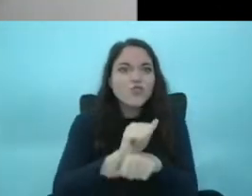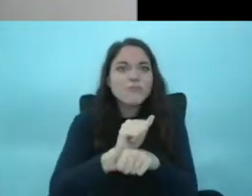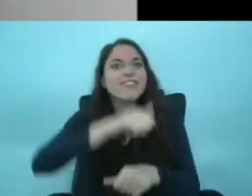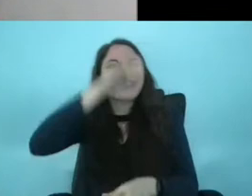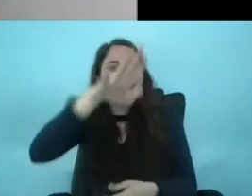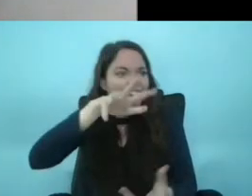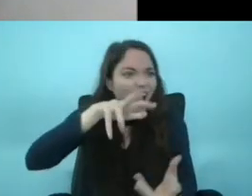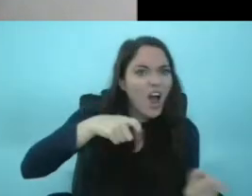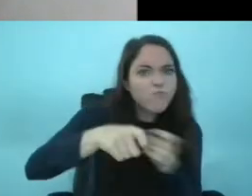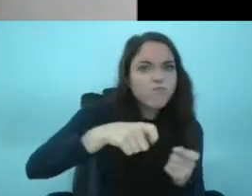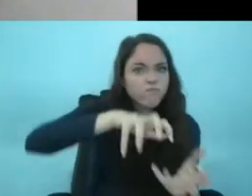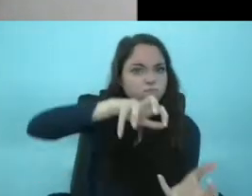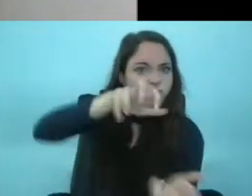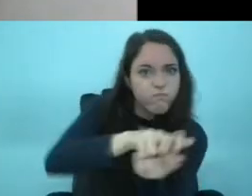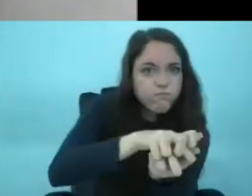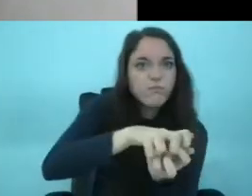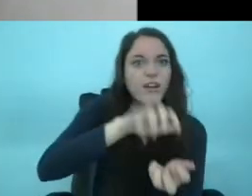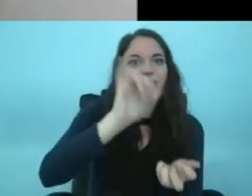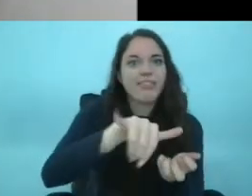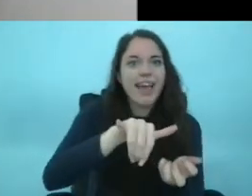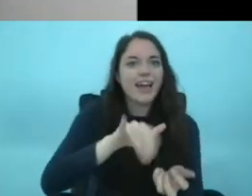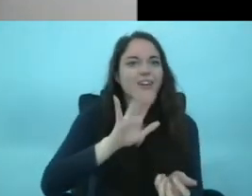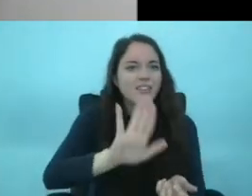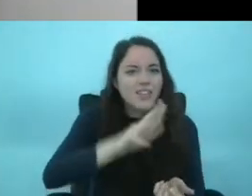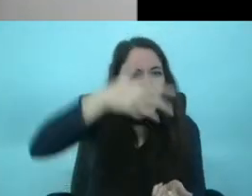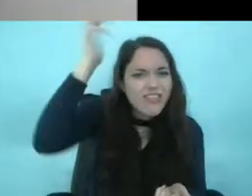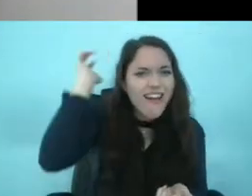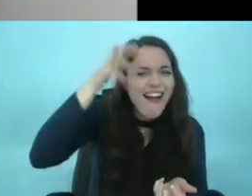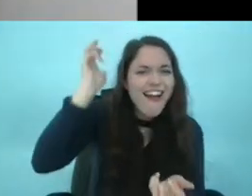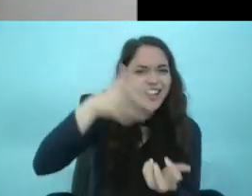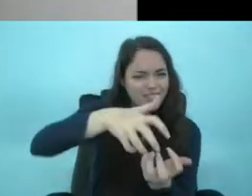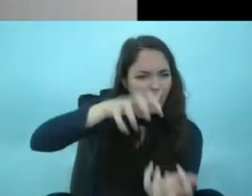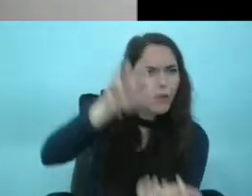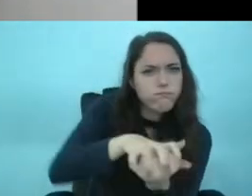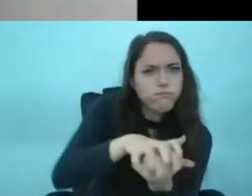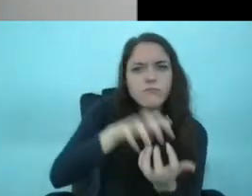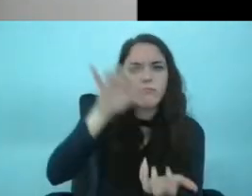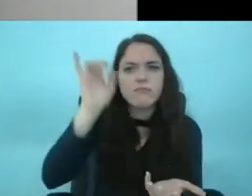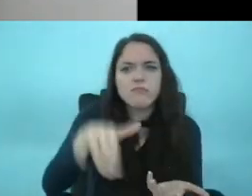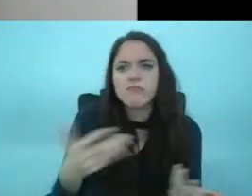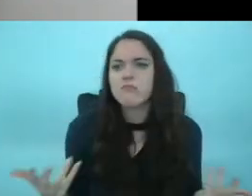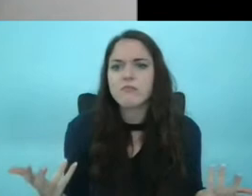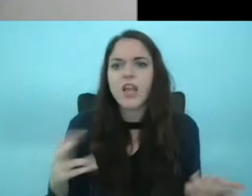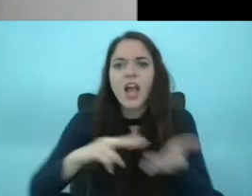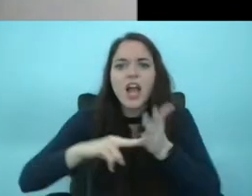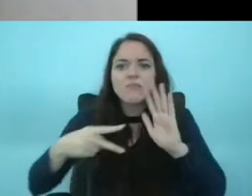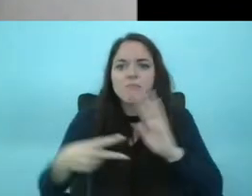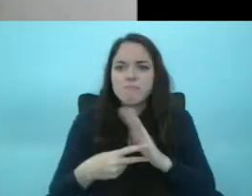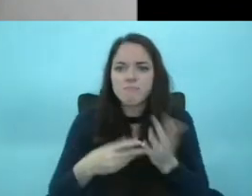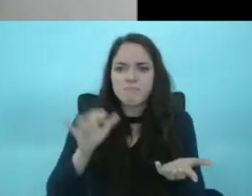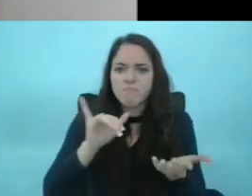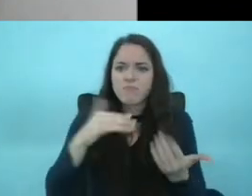of a sword. Sound strength and weakness, mighty in war,